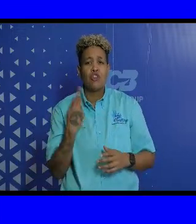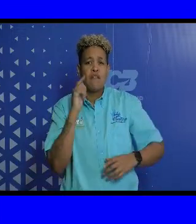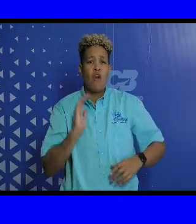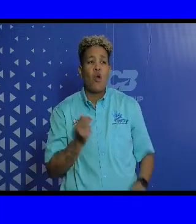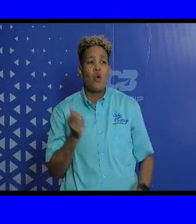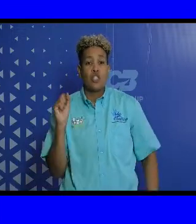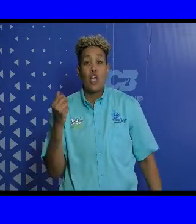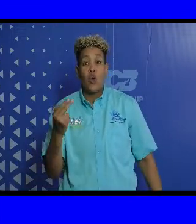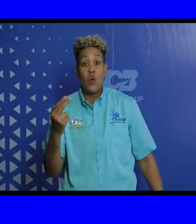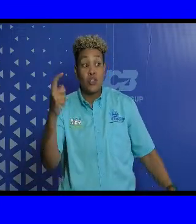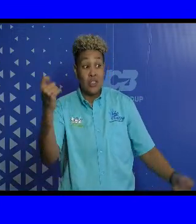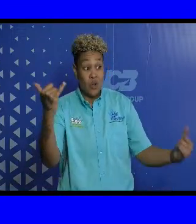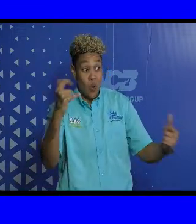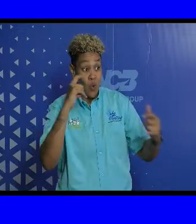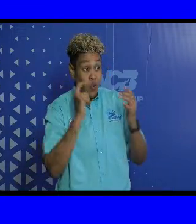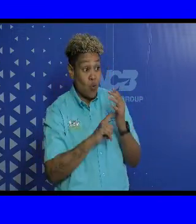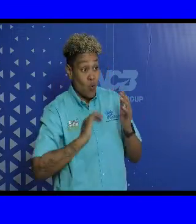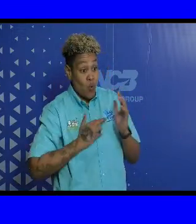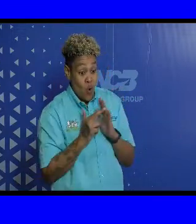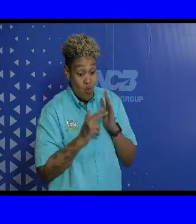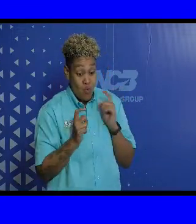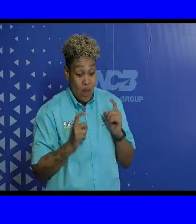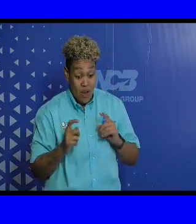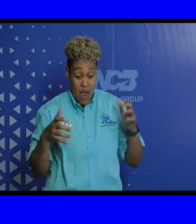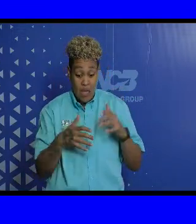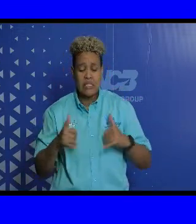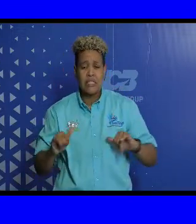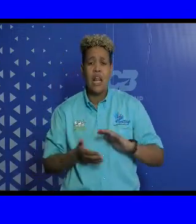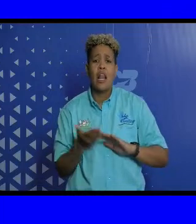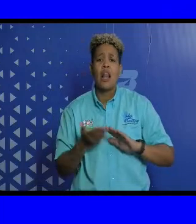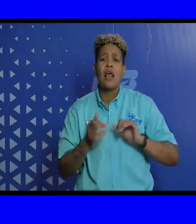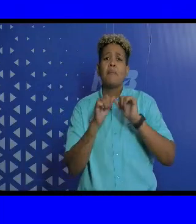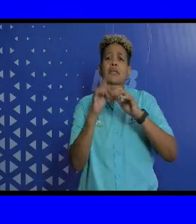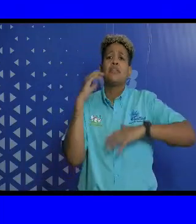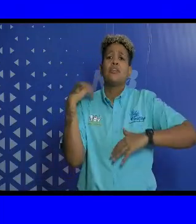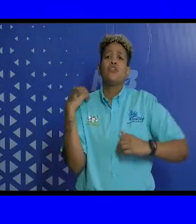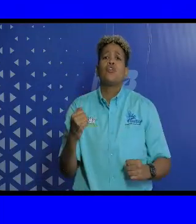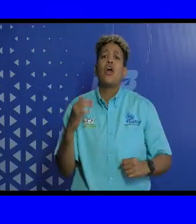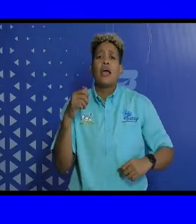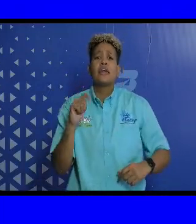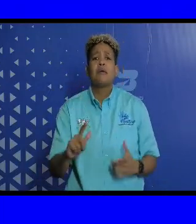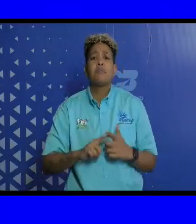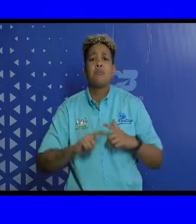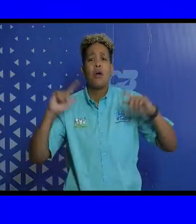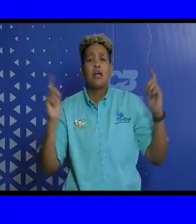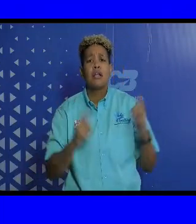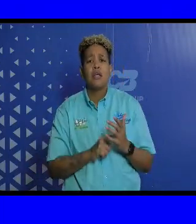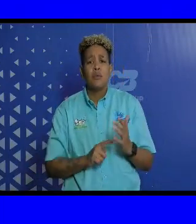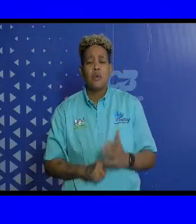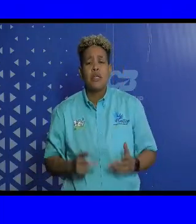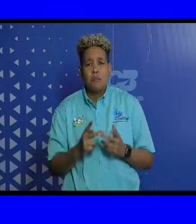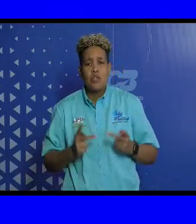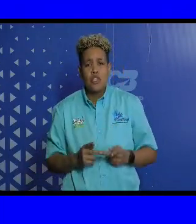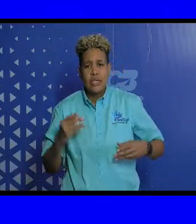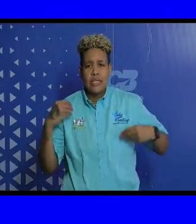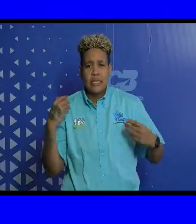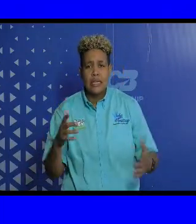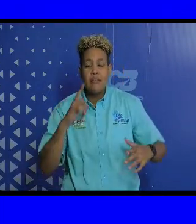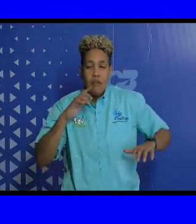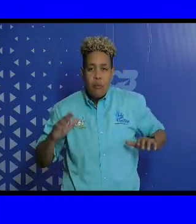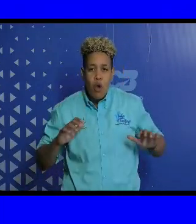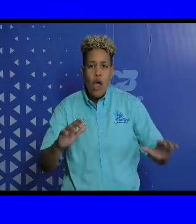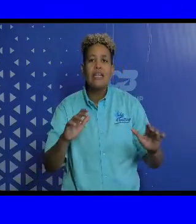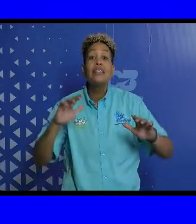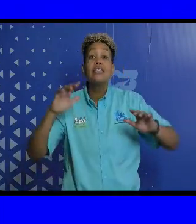shareholders. Note that our regulatory entities continue to maintain strong capital and liquidity positions, given proactive capital